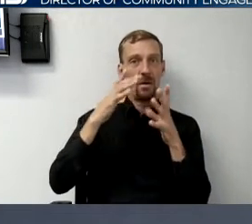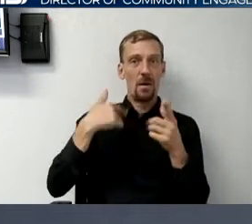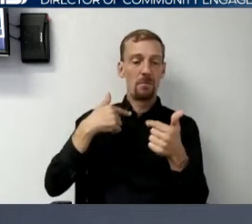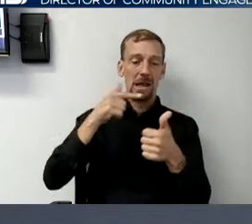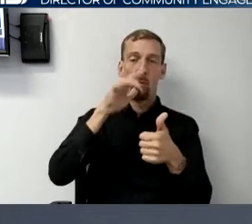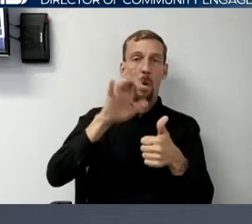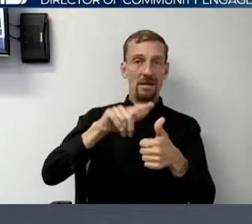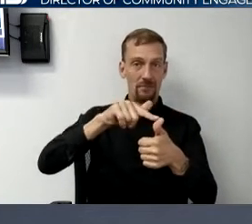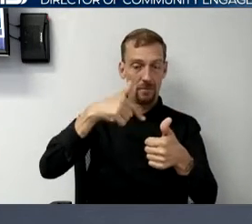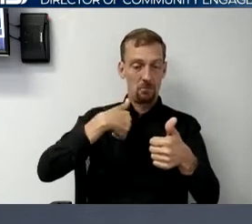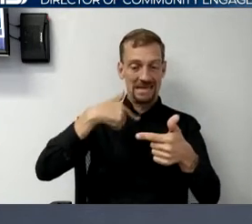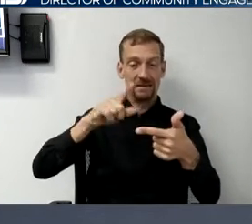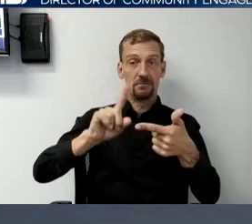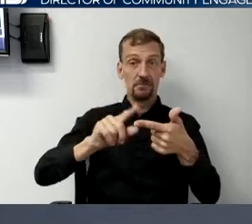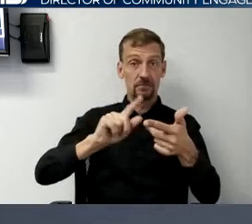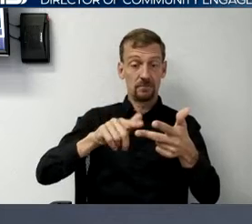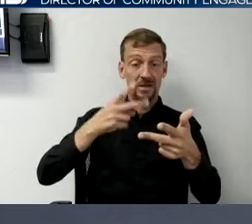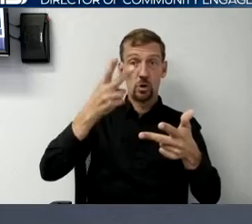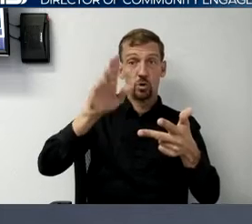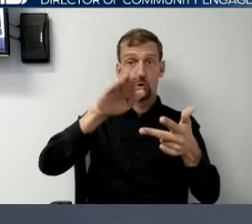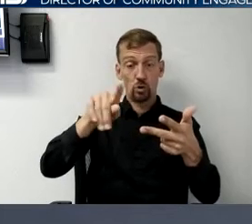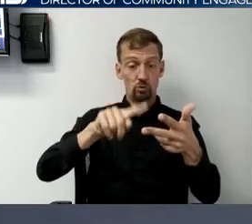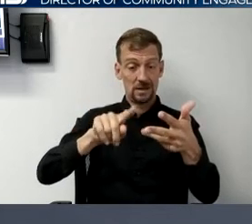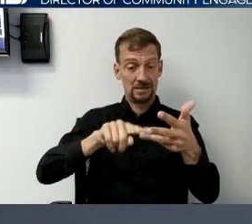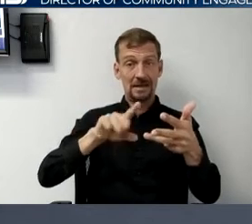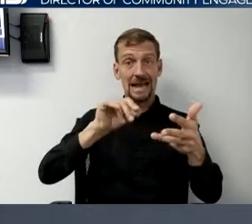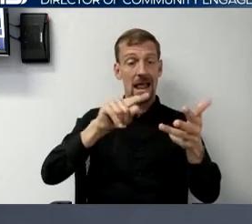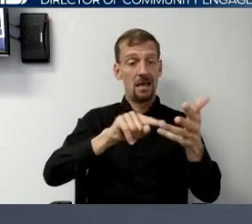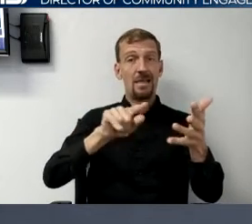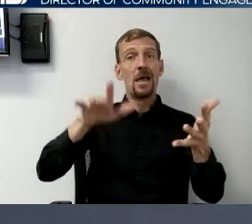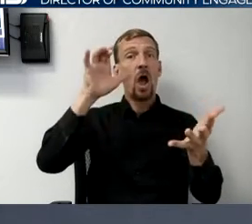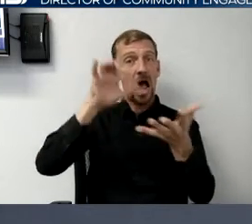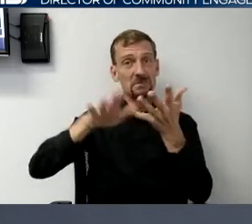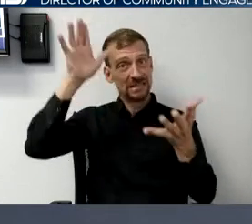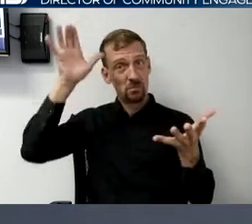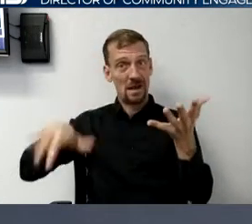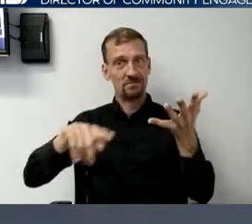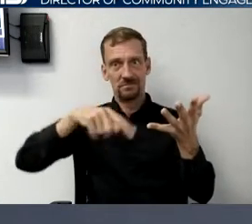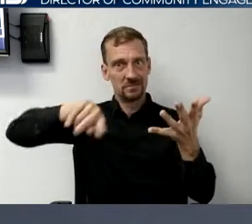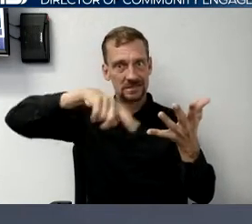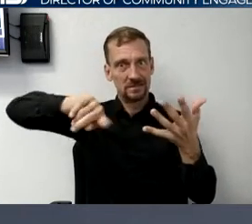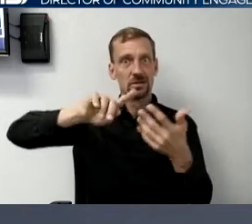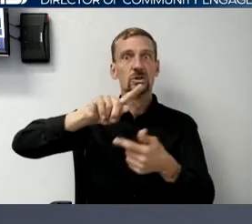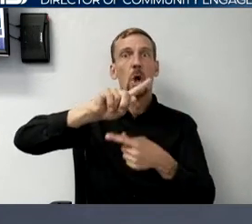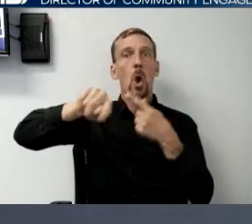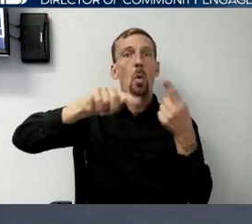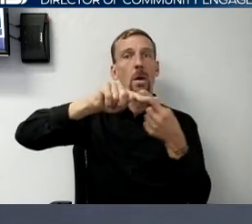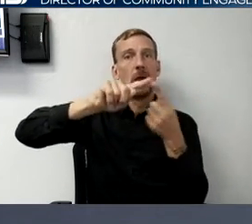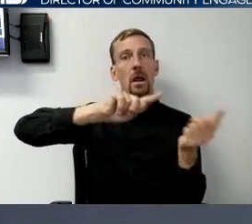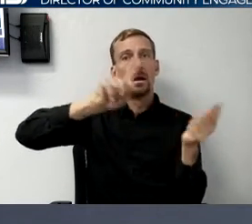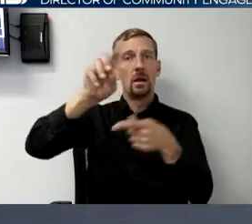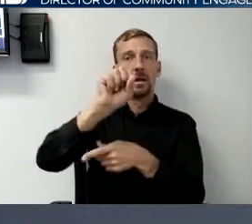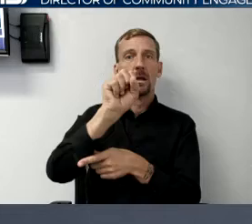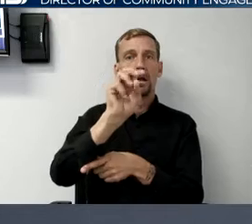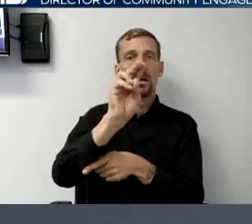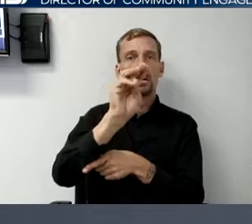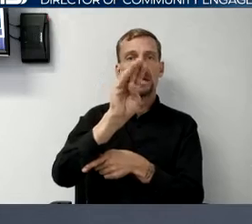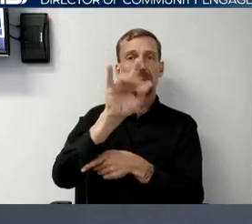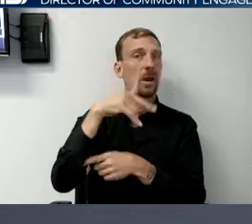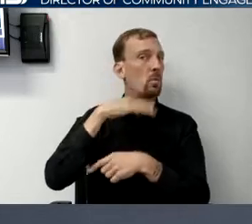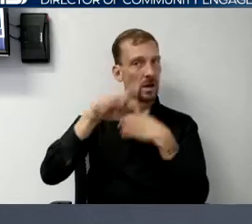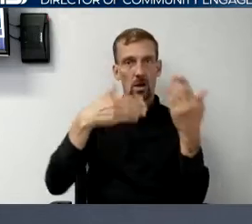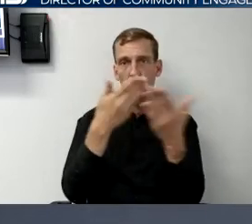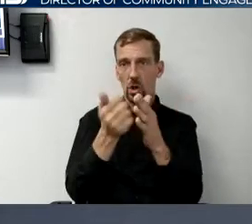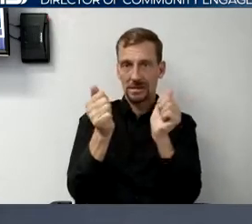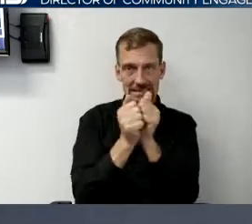my wife, and my 2 children and their spouses. So when we went to Summerlin, we were all